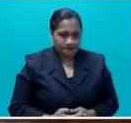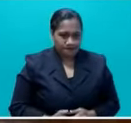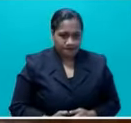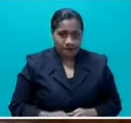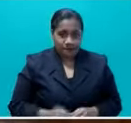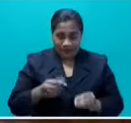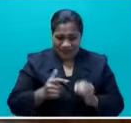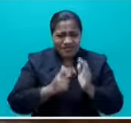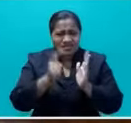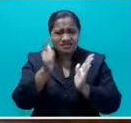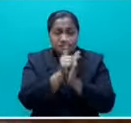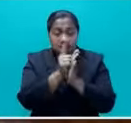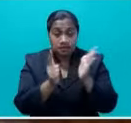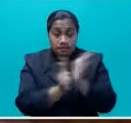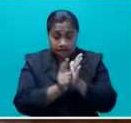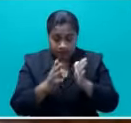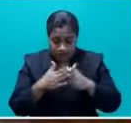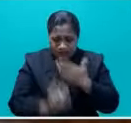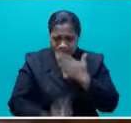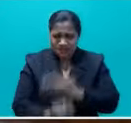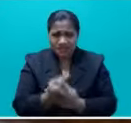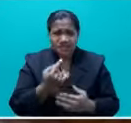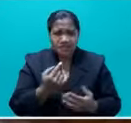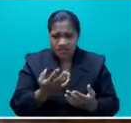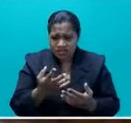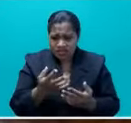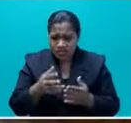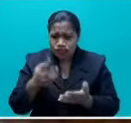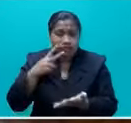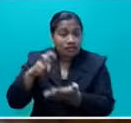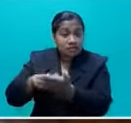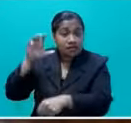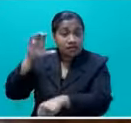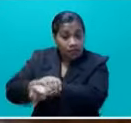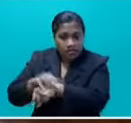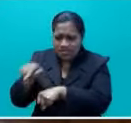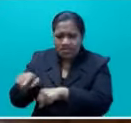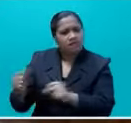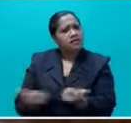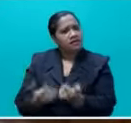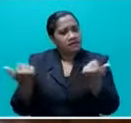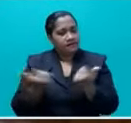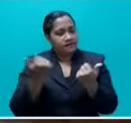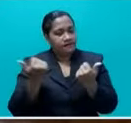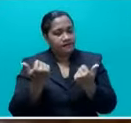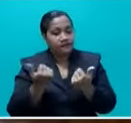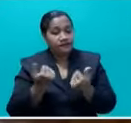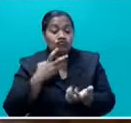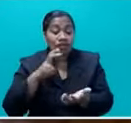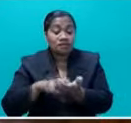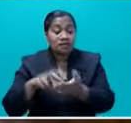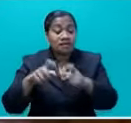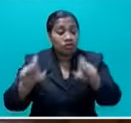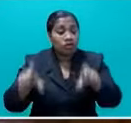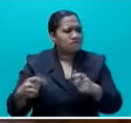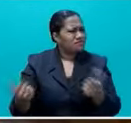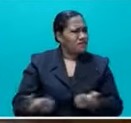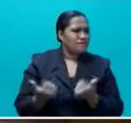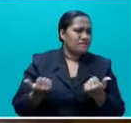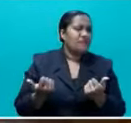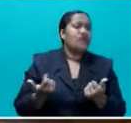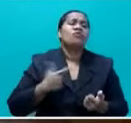the law, Honorable Speaker, sir. The register in the police is enough. The register in the court system is enough. Why